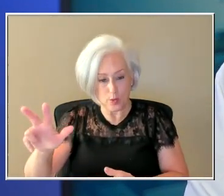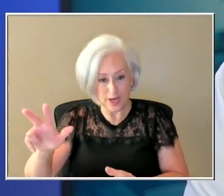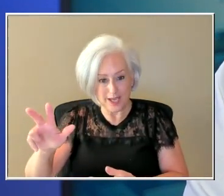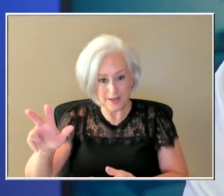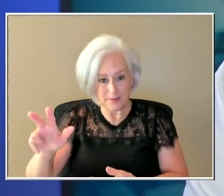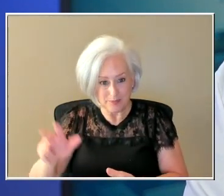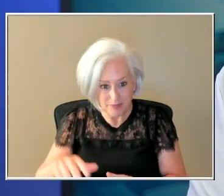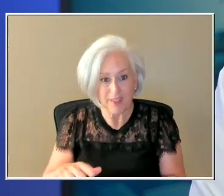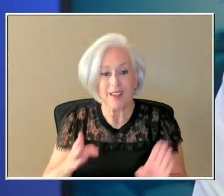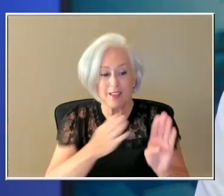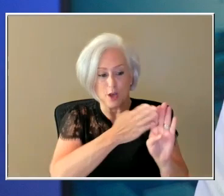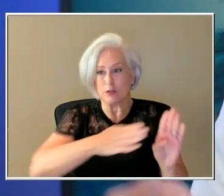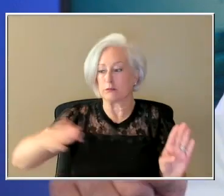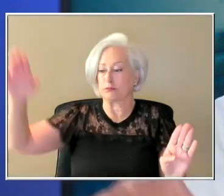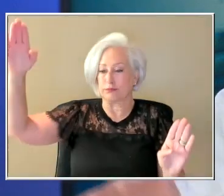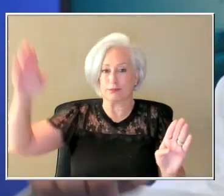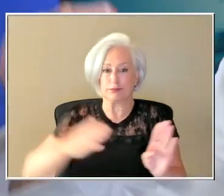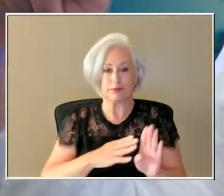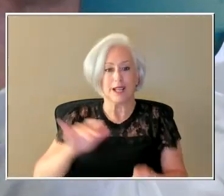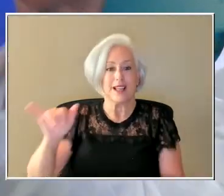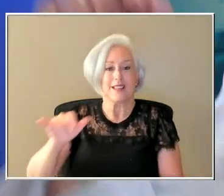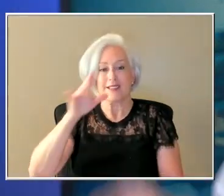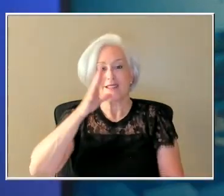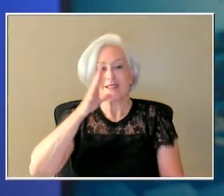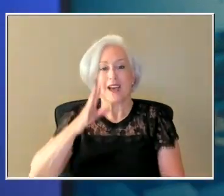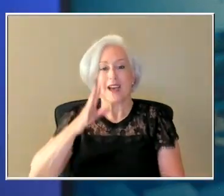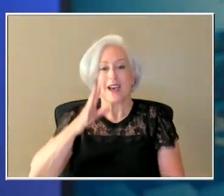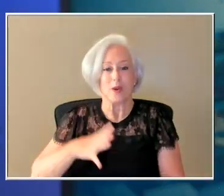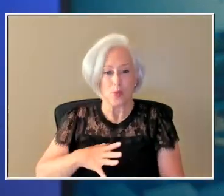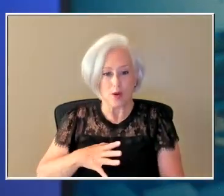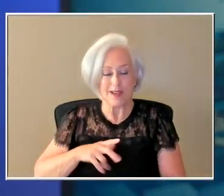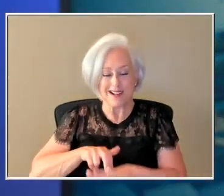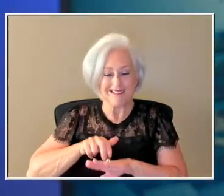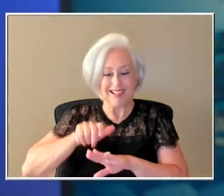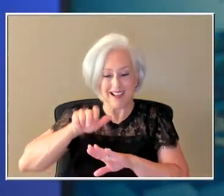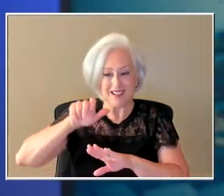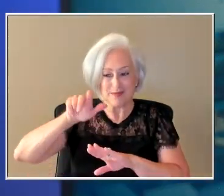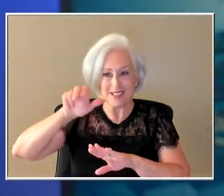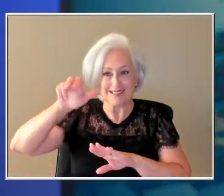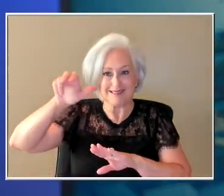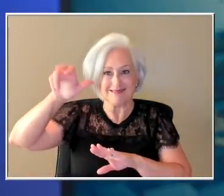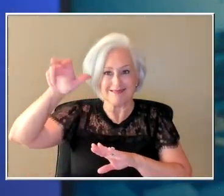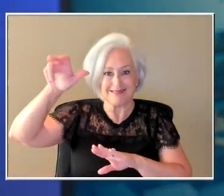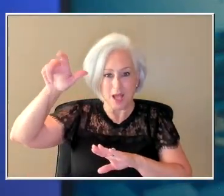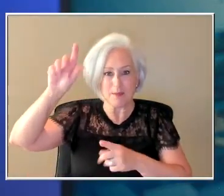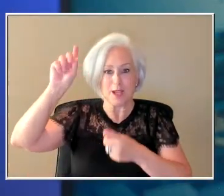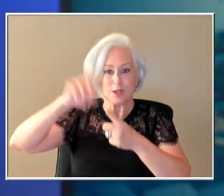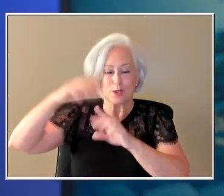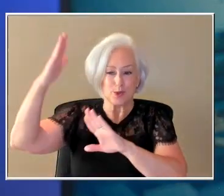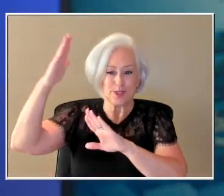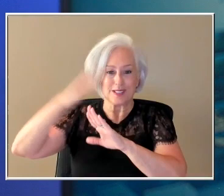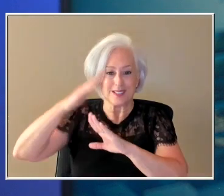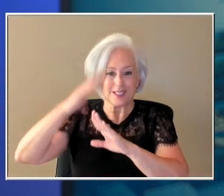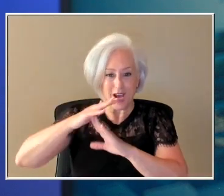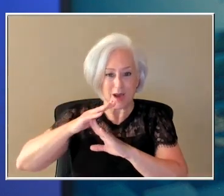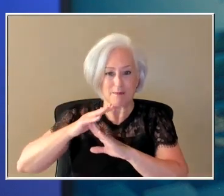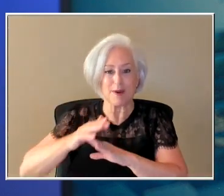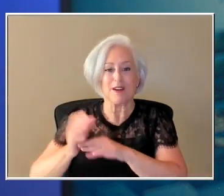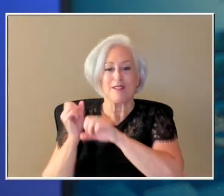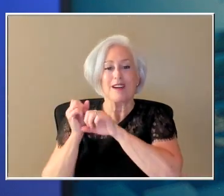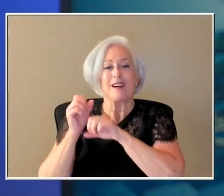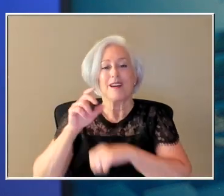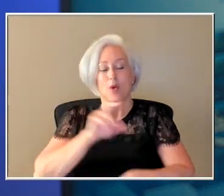every year, climbing up all the way to the top of the Kauffman Stadium after a major